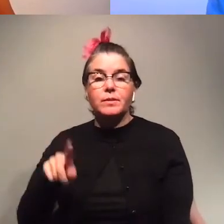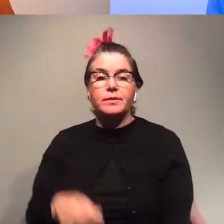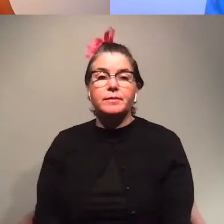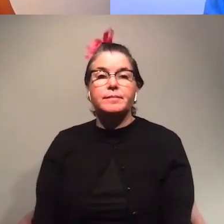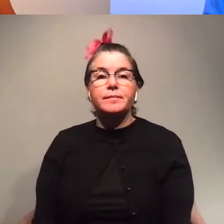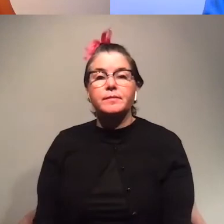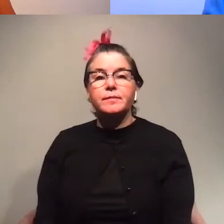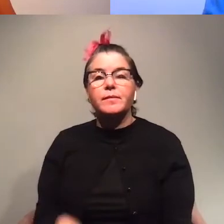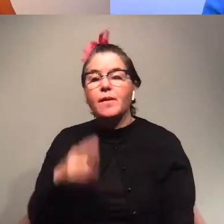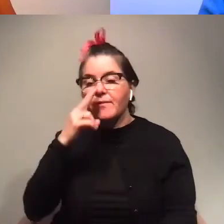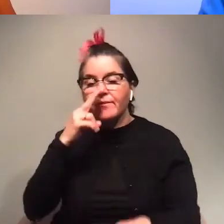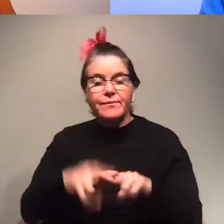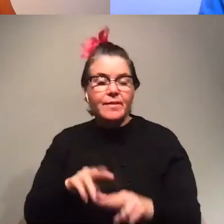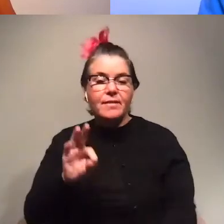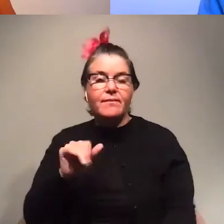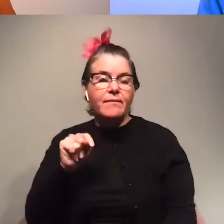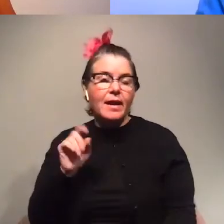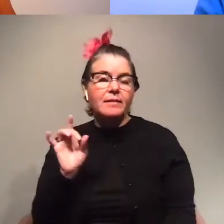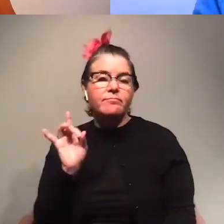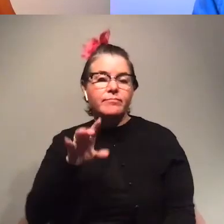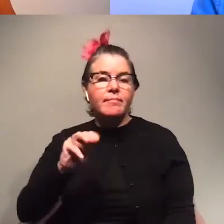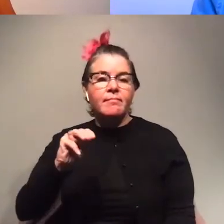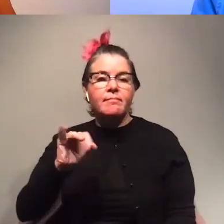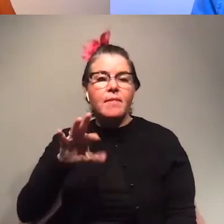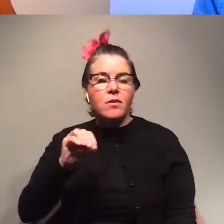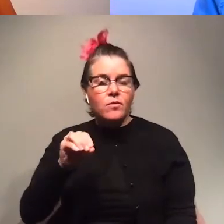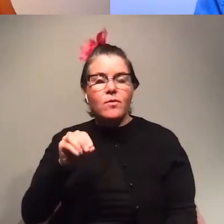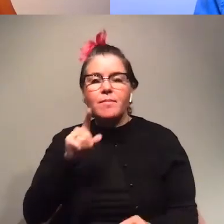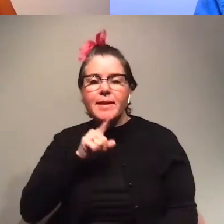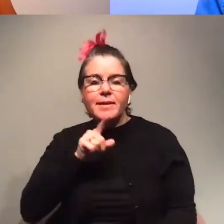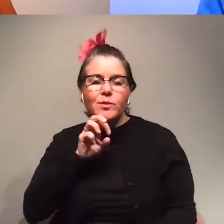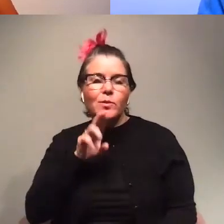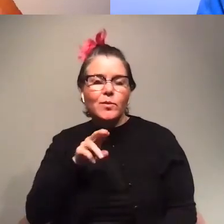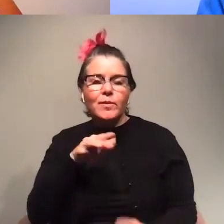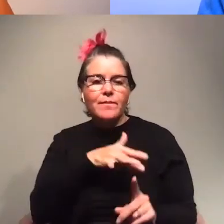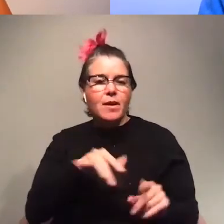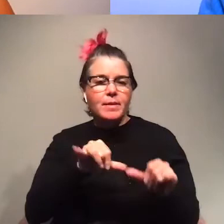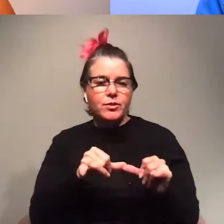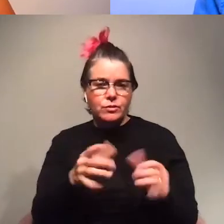fact about microplastics or about environmental engineering that you'd want to share.